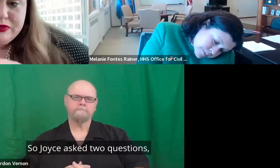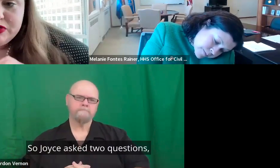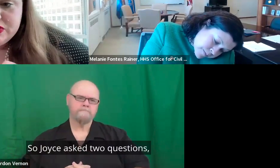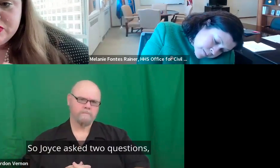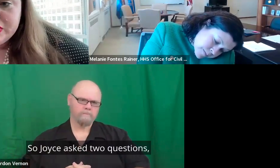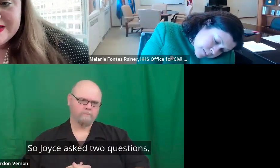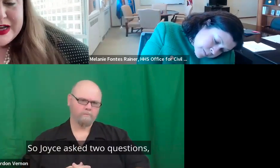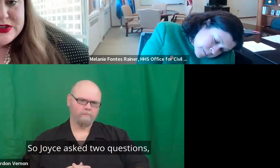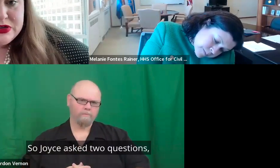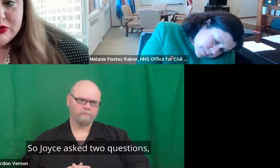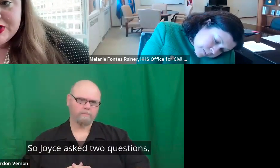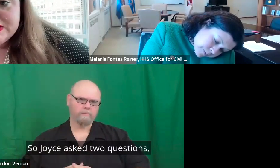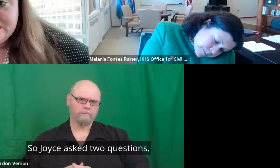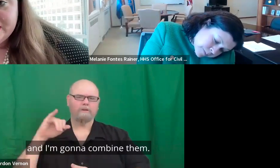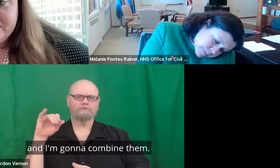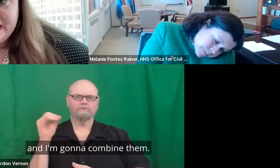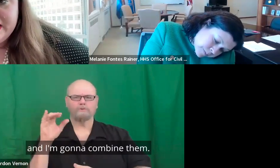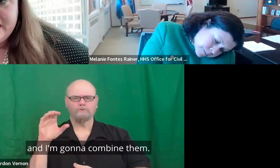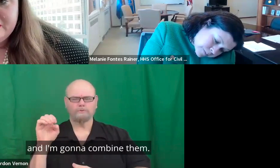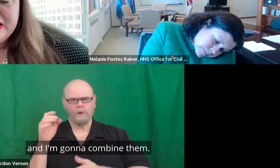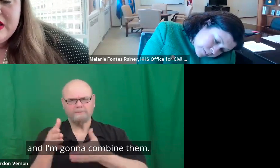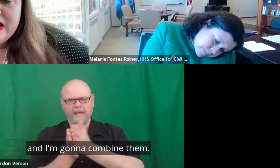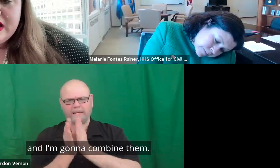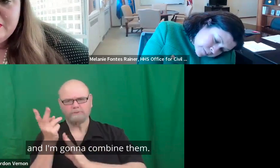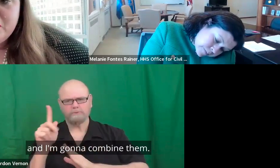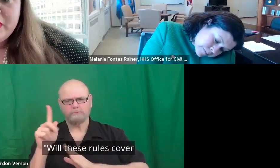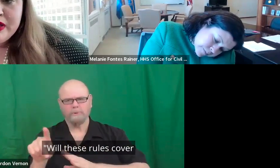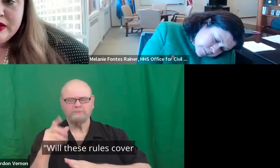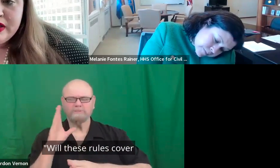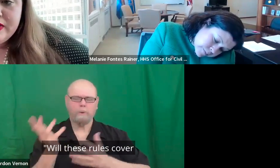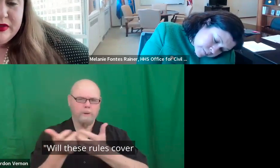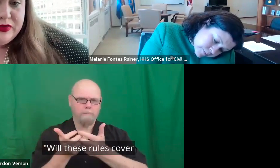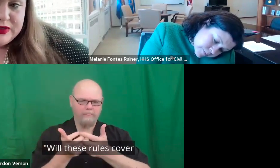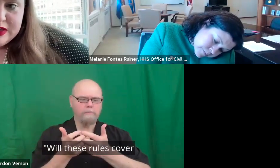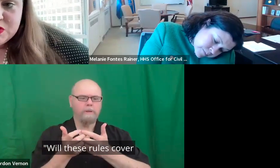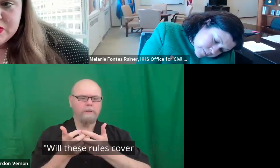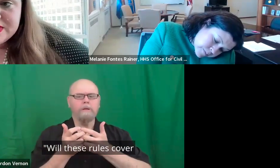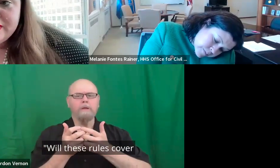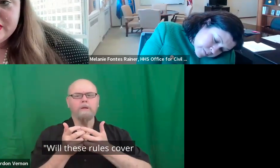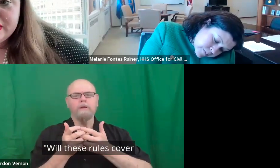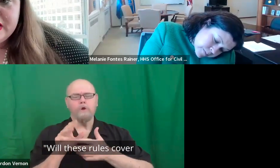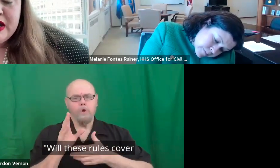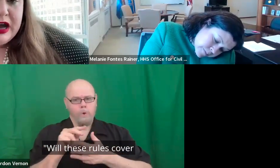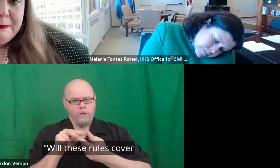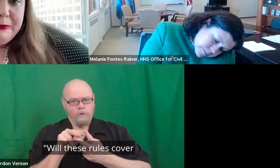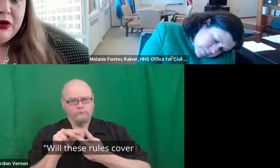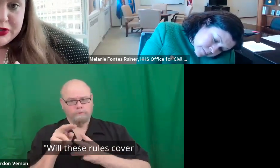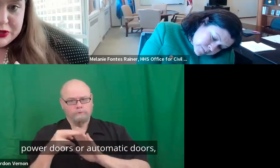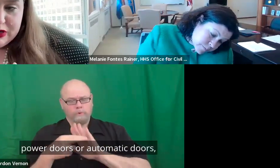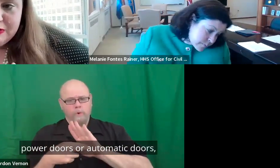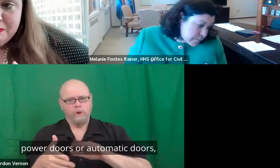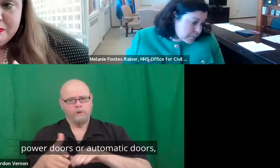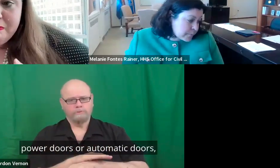So Joyce asked two questions, and I'm going to combine them. Will these rules cover